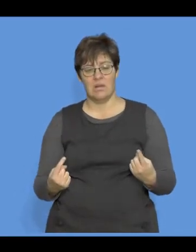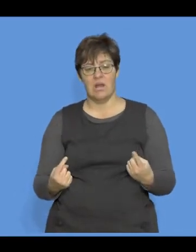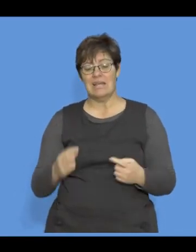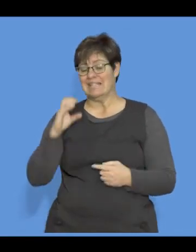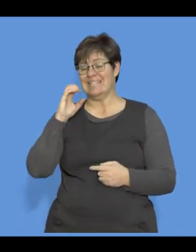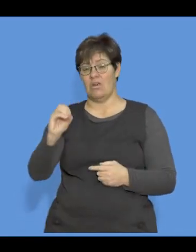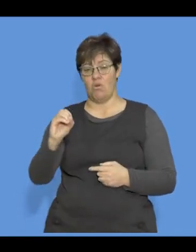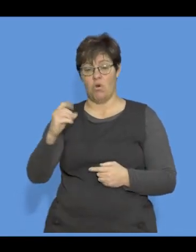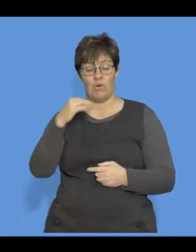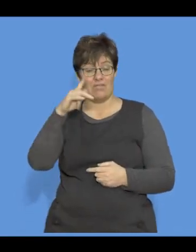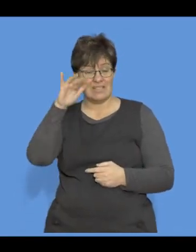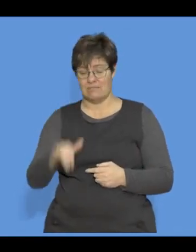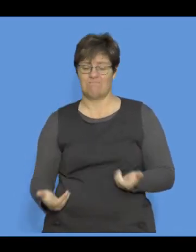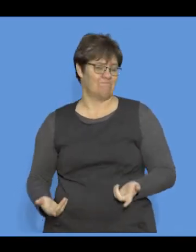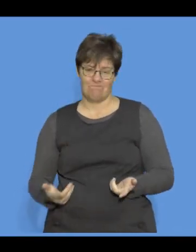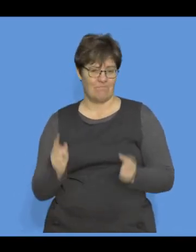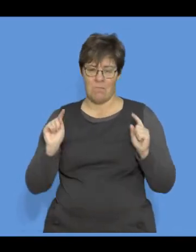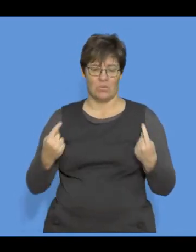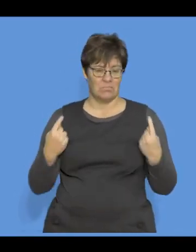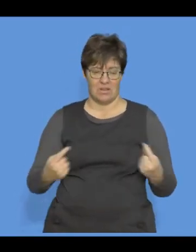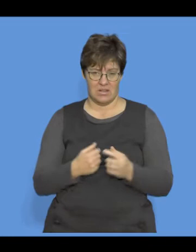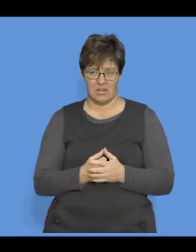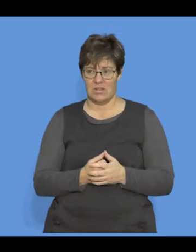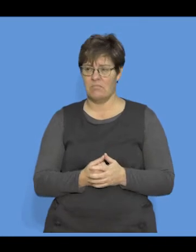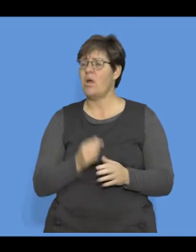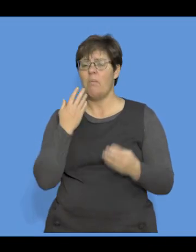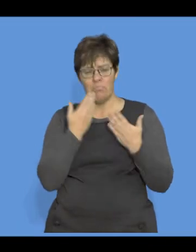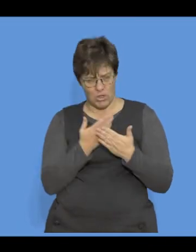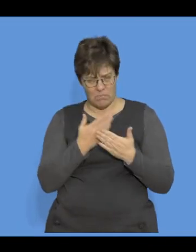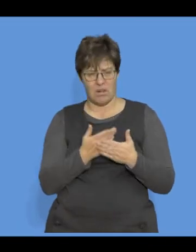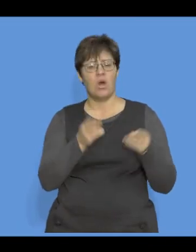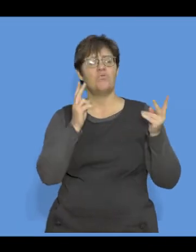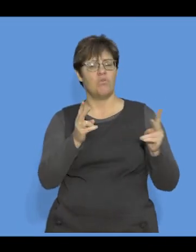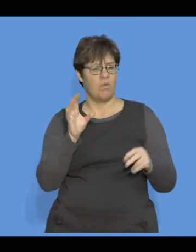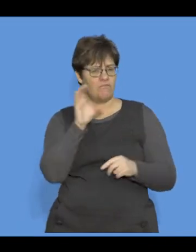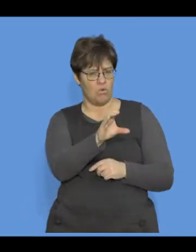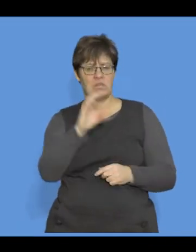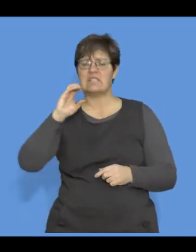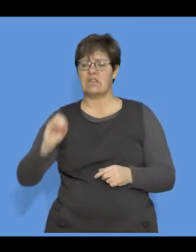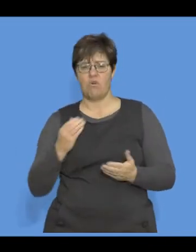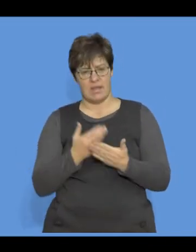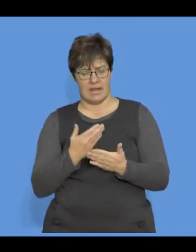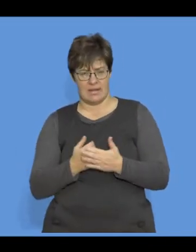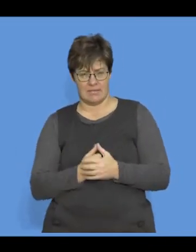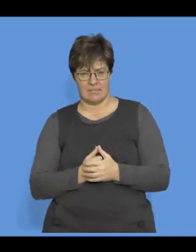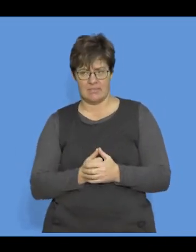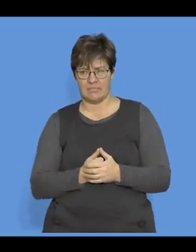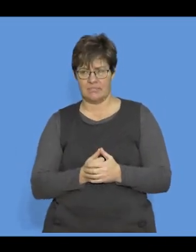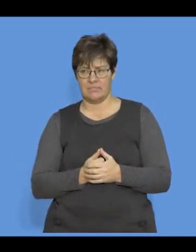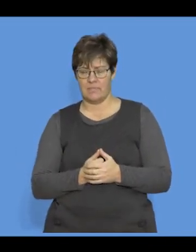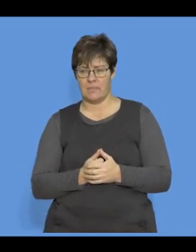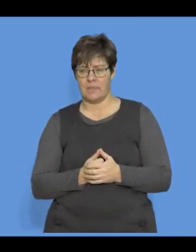no gravitational force, whereas it is possible for the normal force to be 0. This one can be